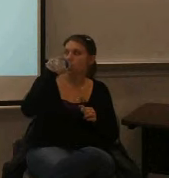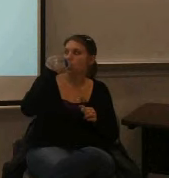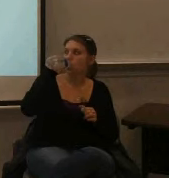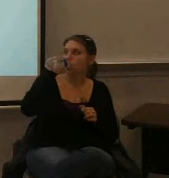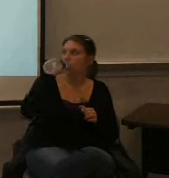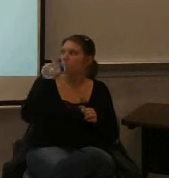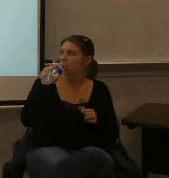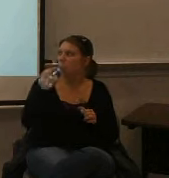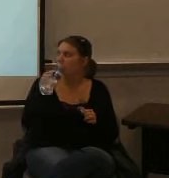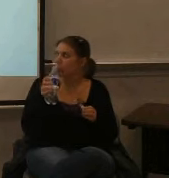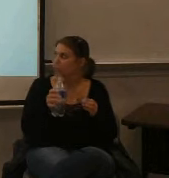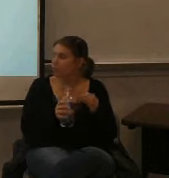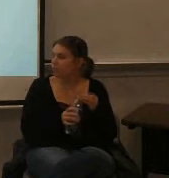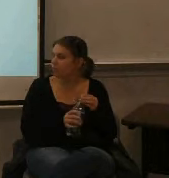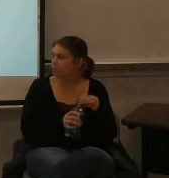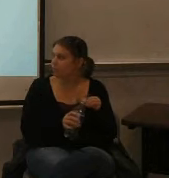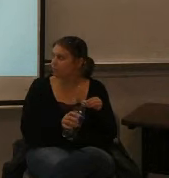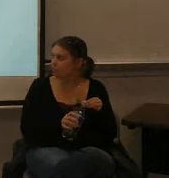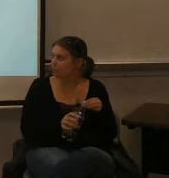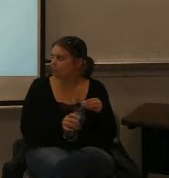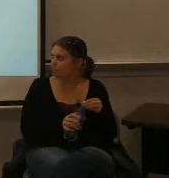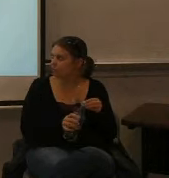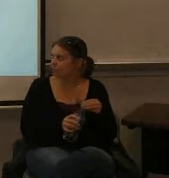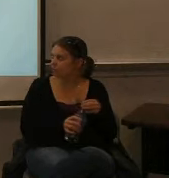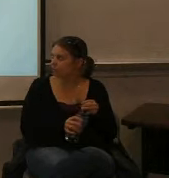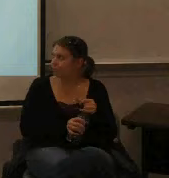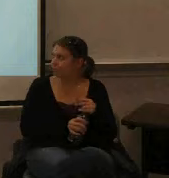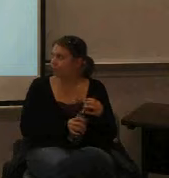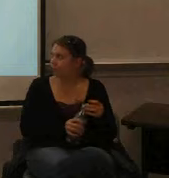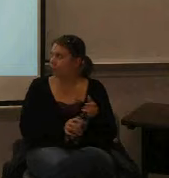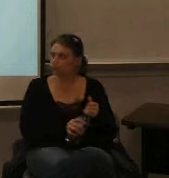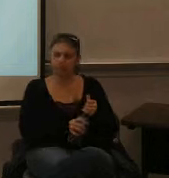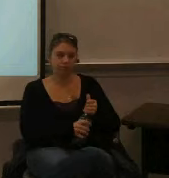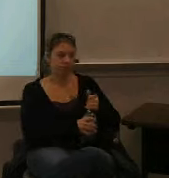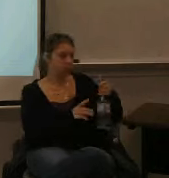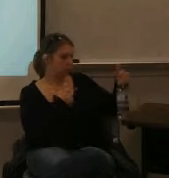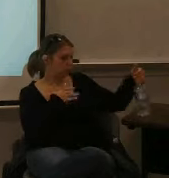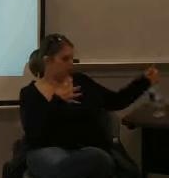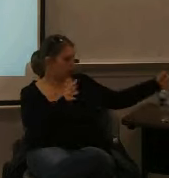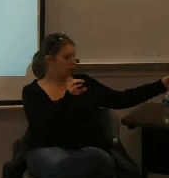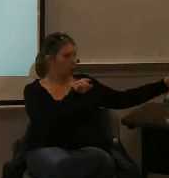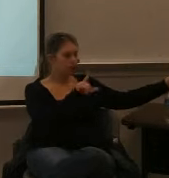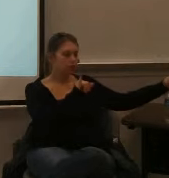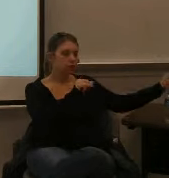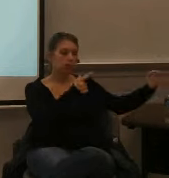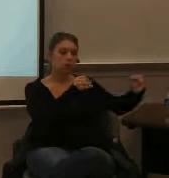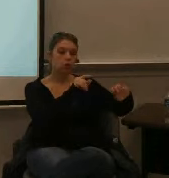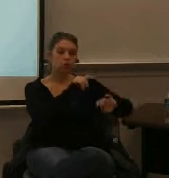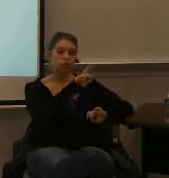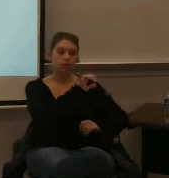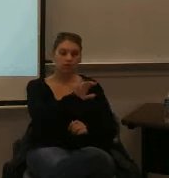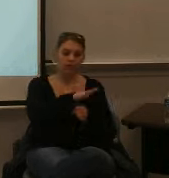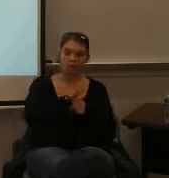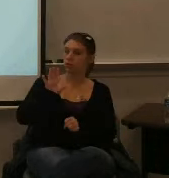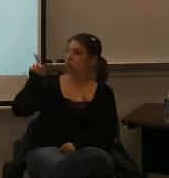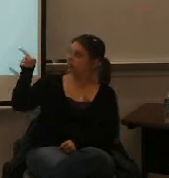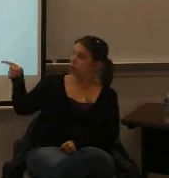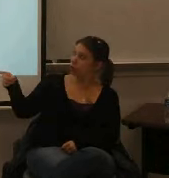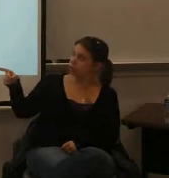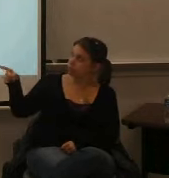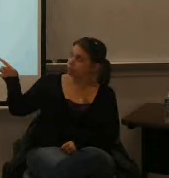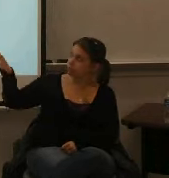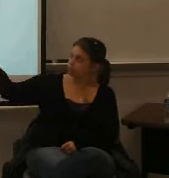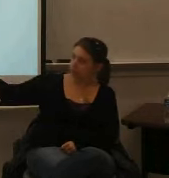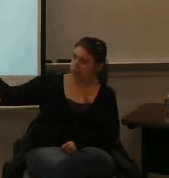what are probably fairly oligotrophic lakes that fall in that oligotrophic area, and hypertrophic lakes would fall up